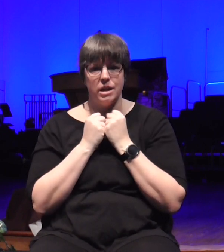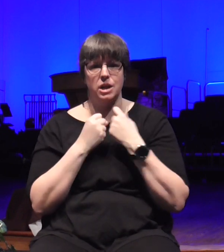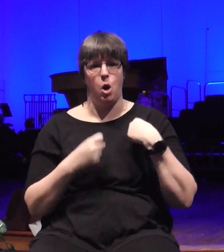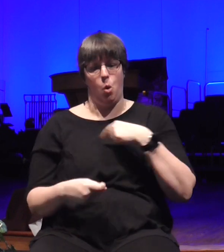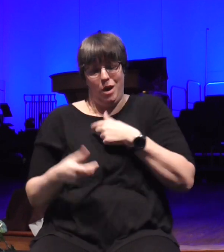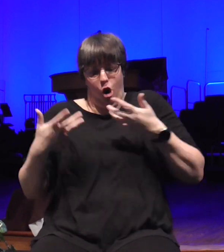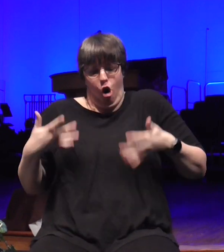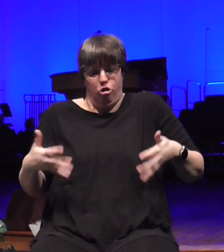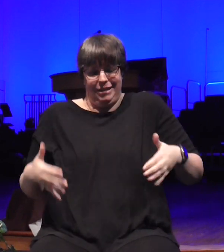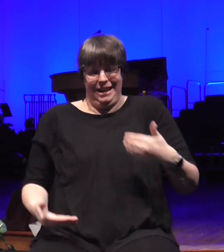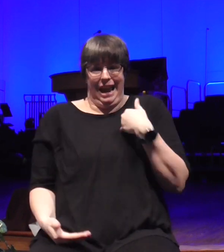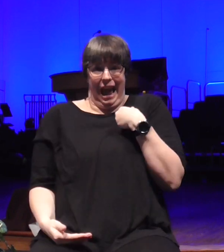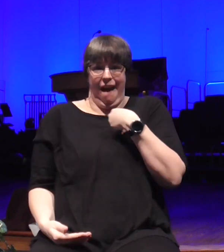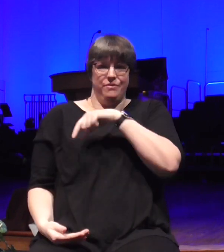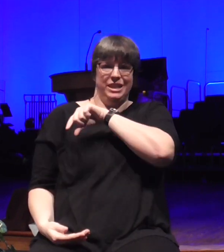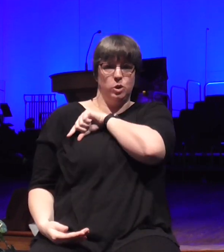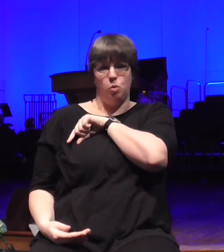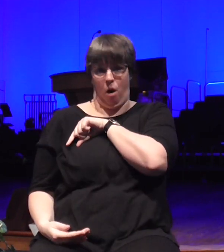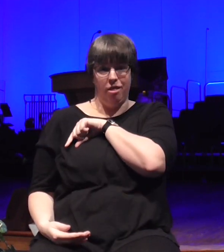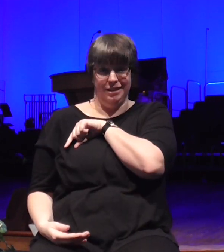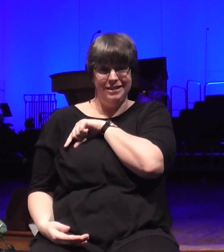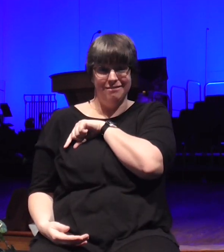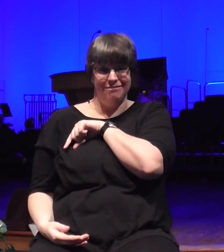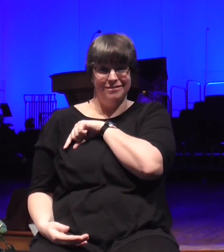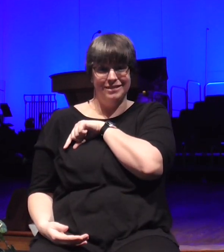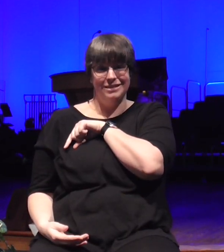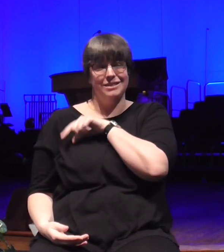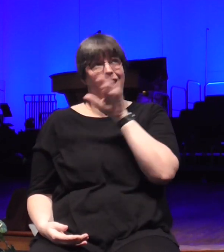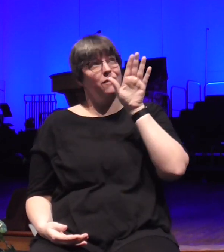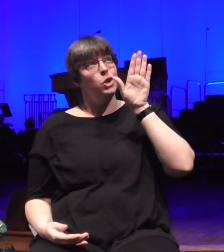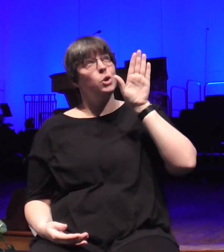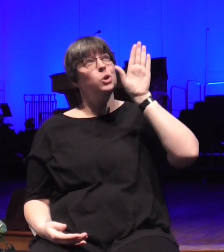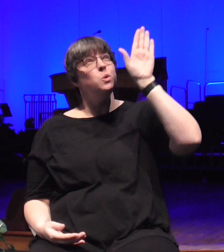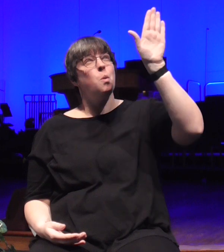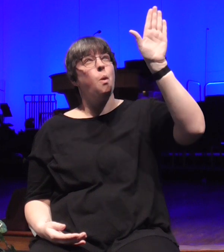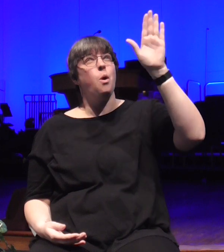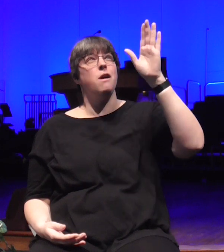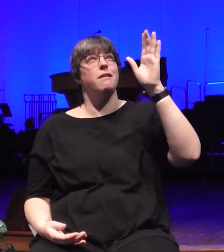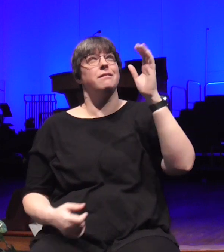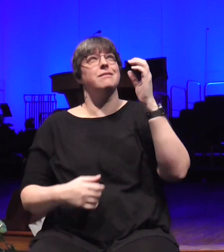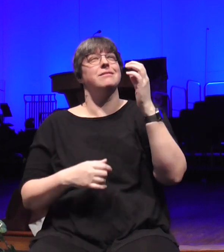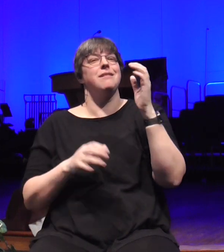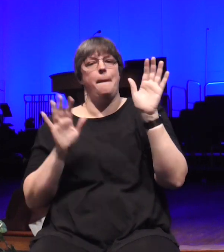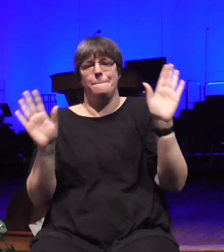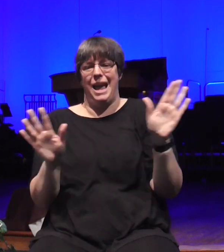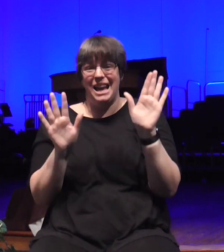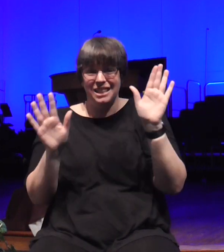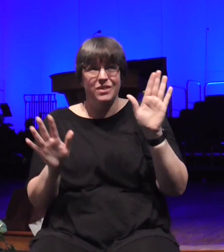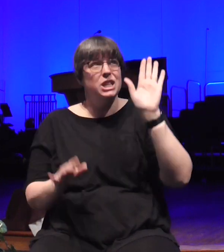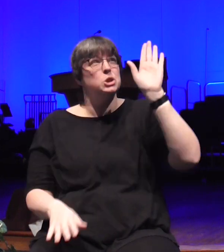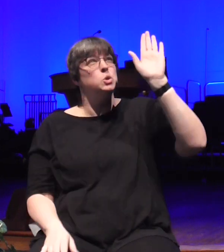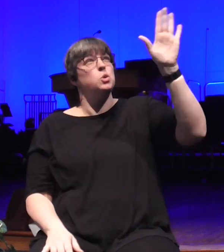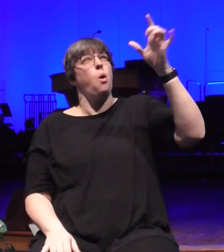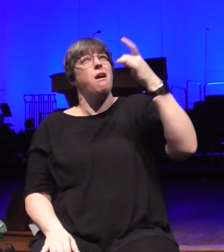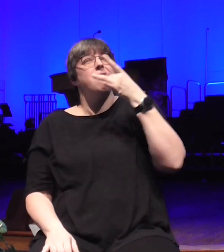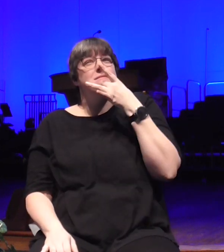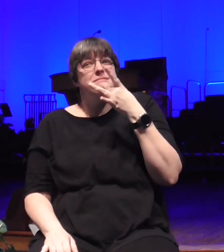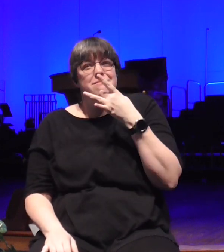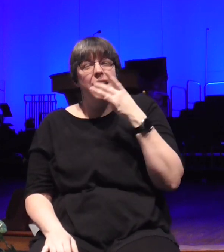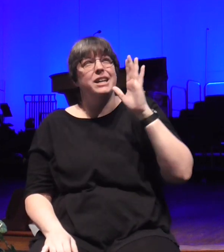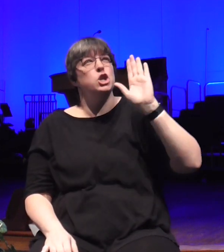various qualities of your magnificence, pure life, infinite intelligence, divine creativity,